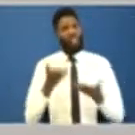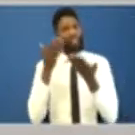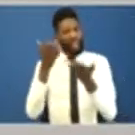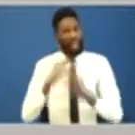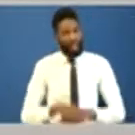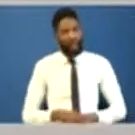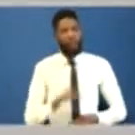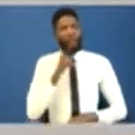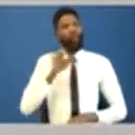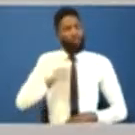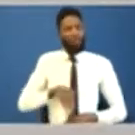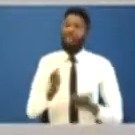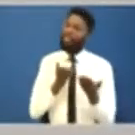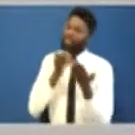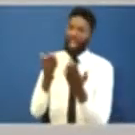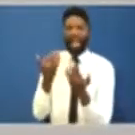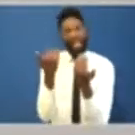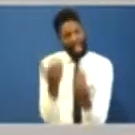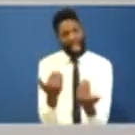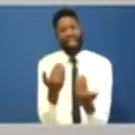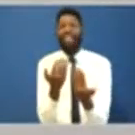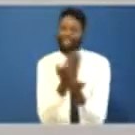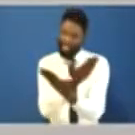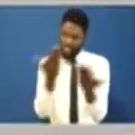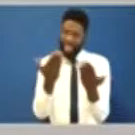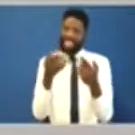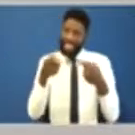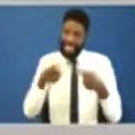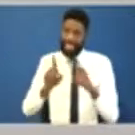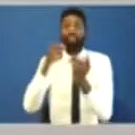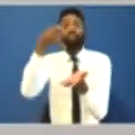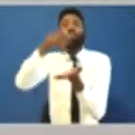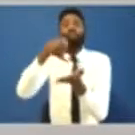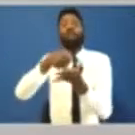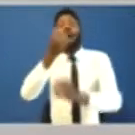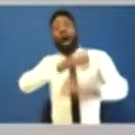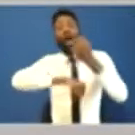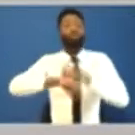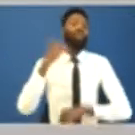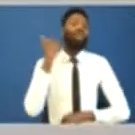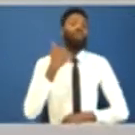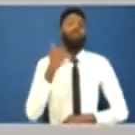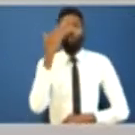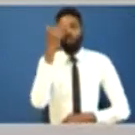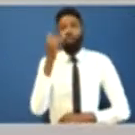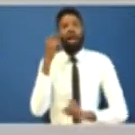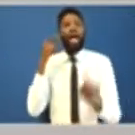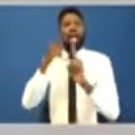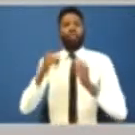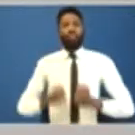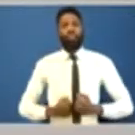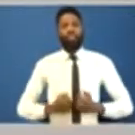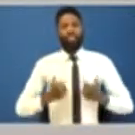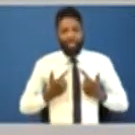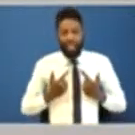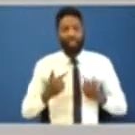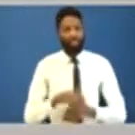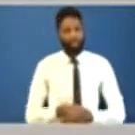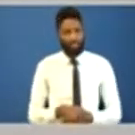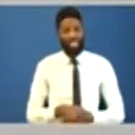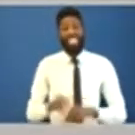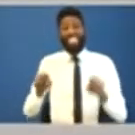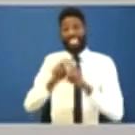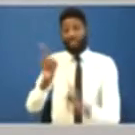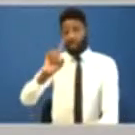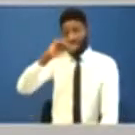women who are actually indulging into crimes in order to survive and a city